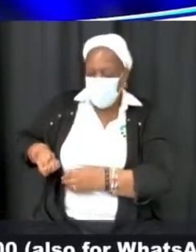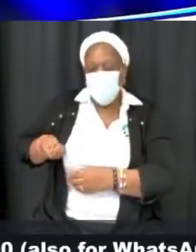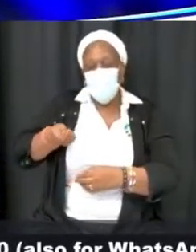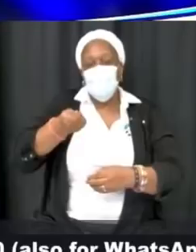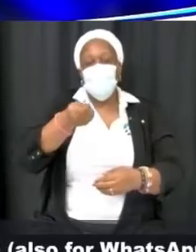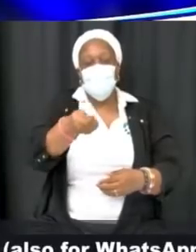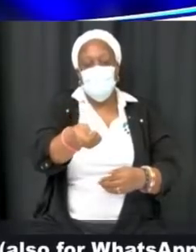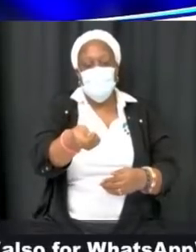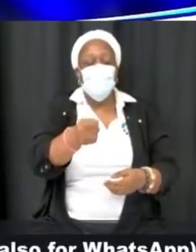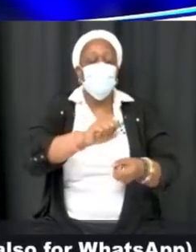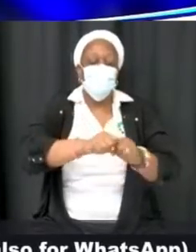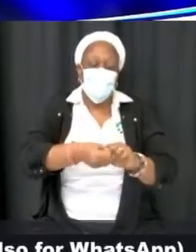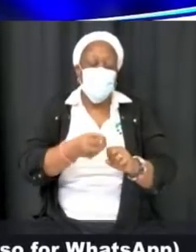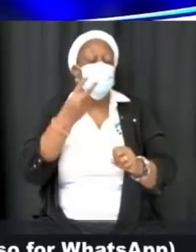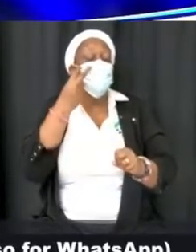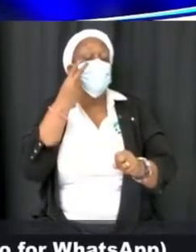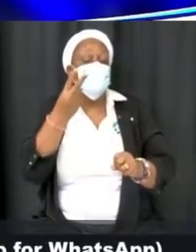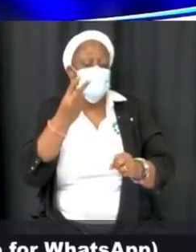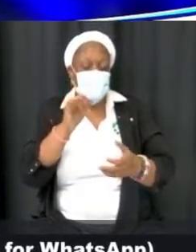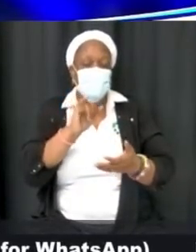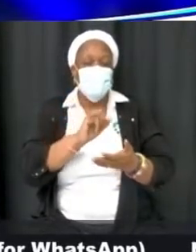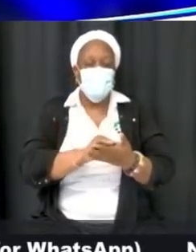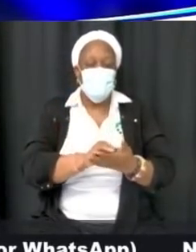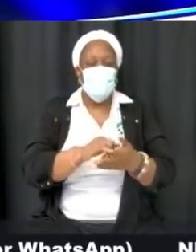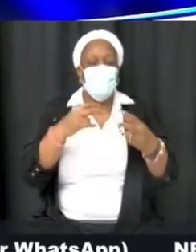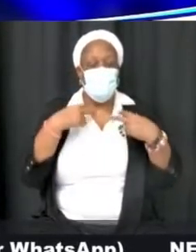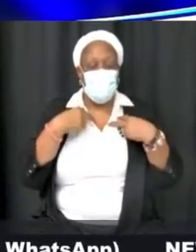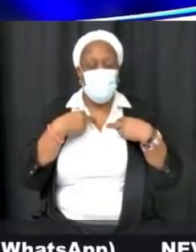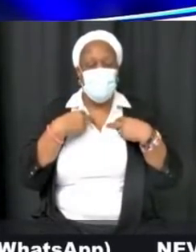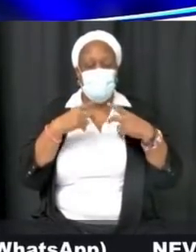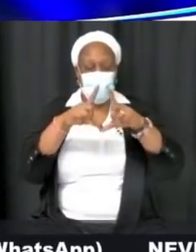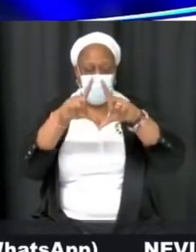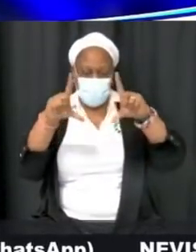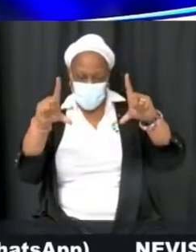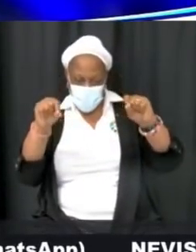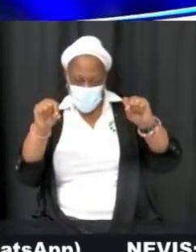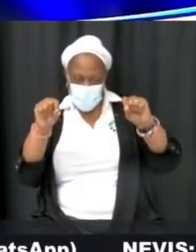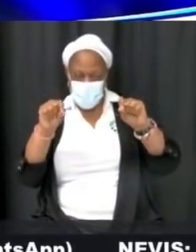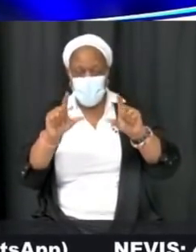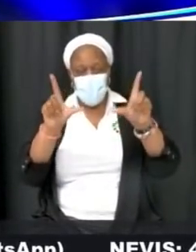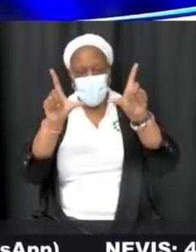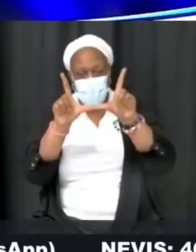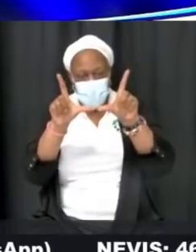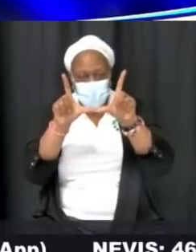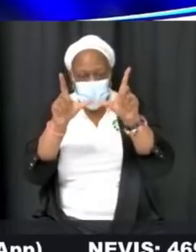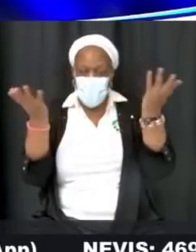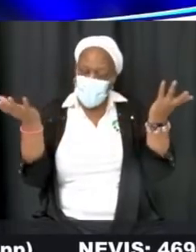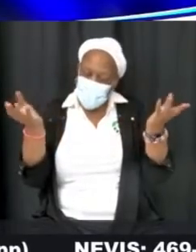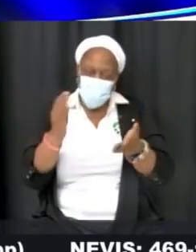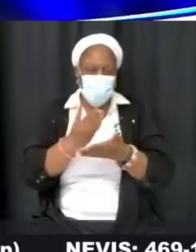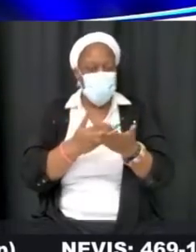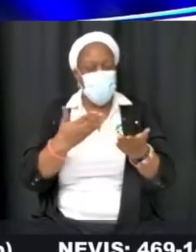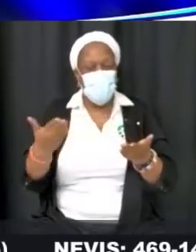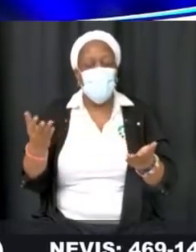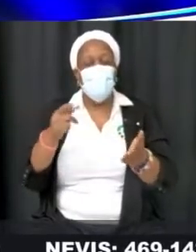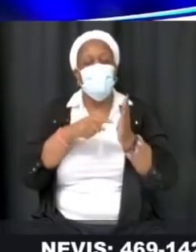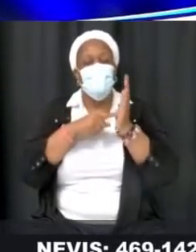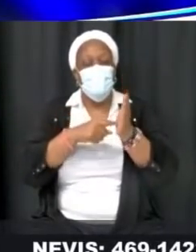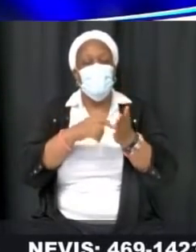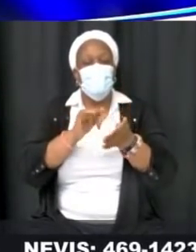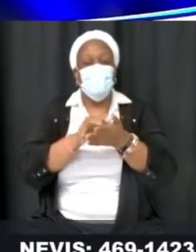have, in most cases your ID or letter of permission.